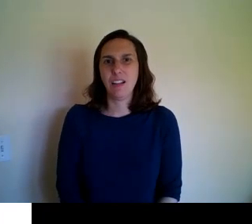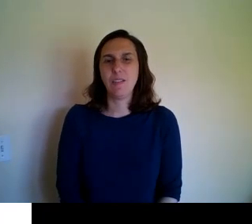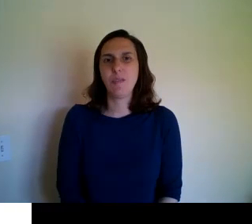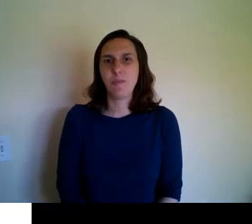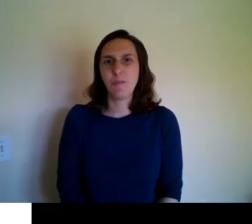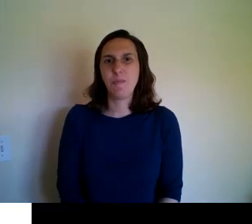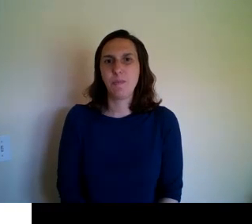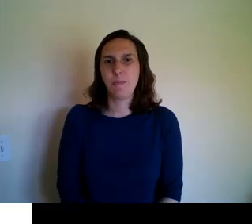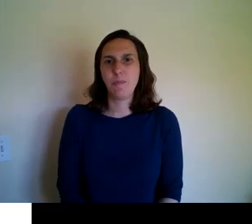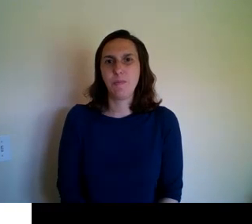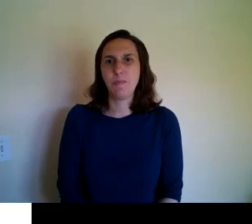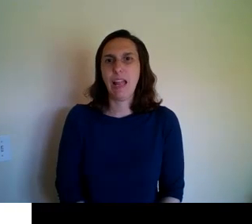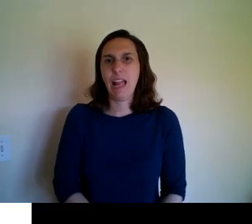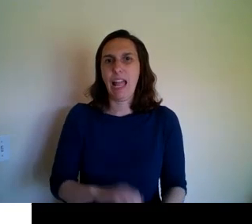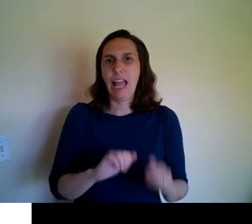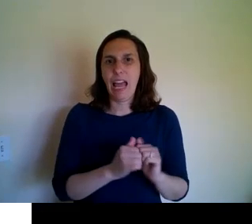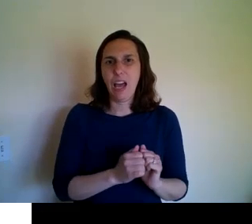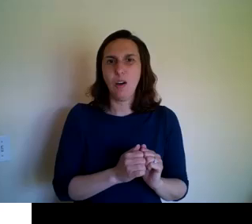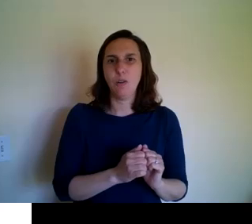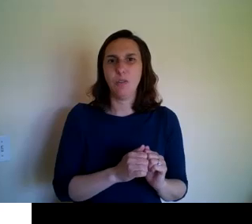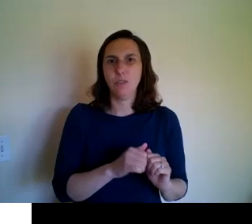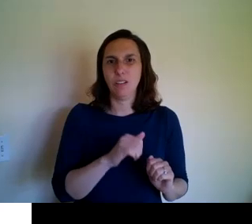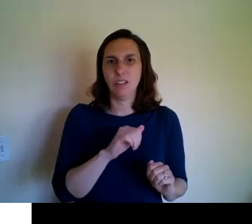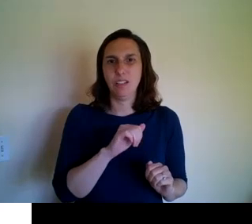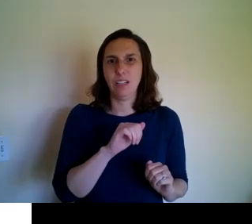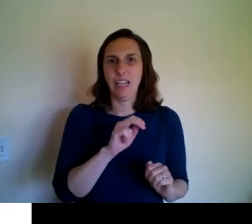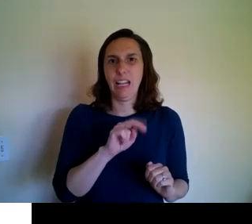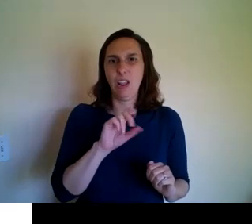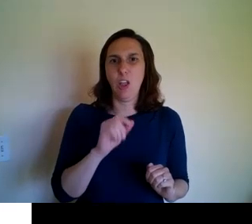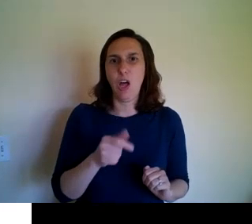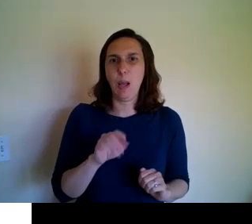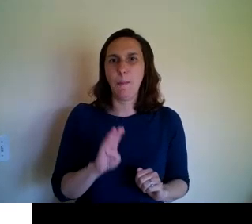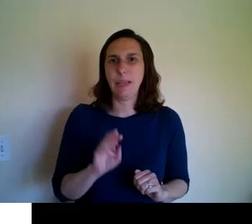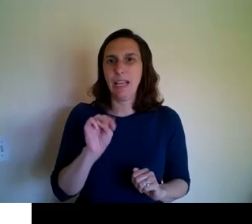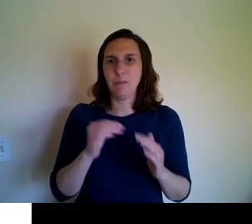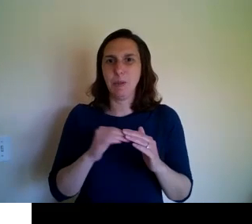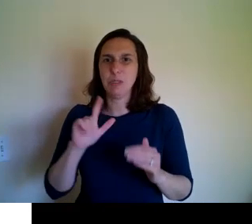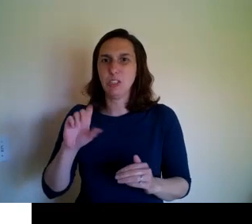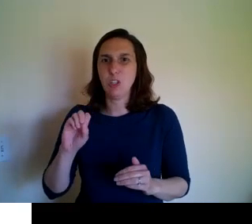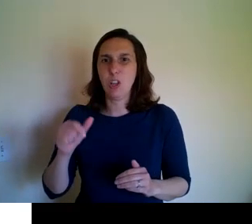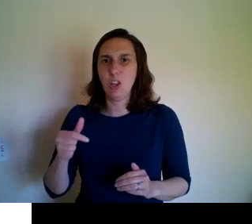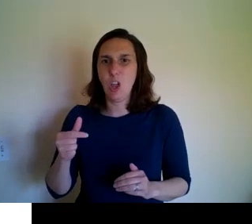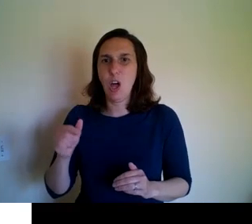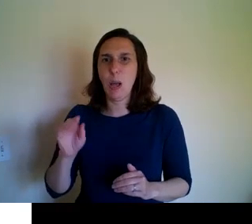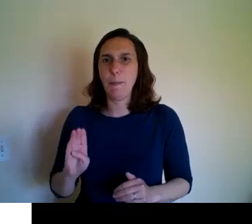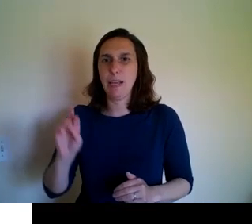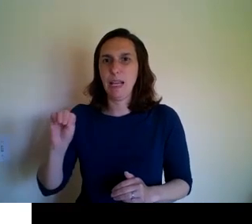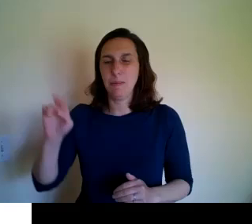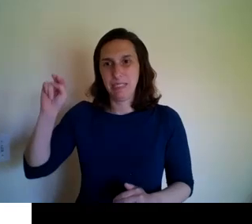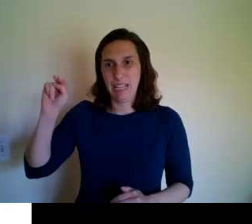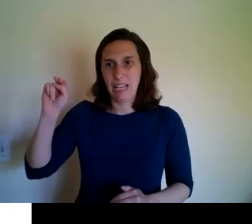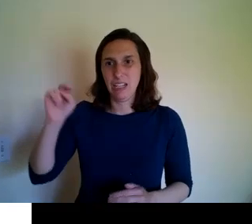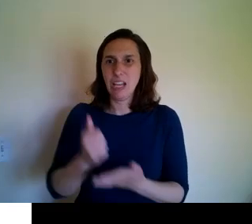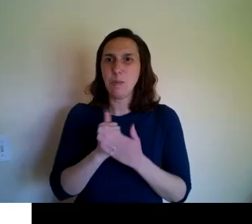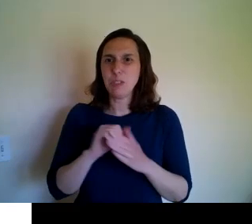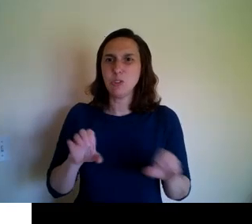m is equal to log base b of m to the n can help us, and it can help us do something that we've